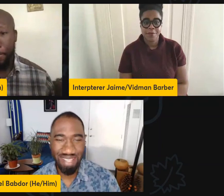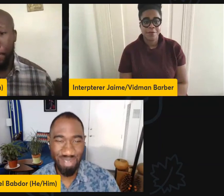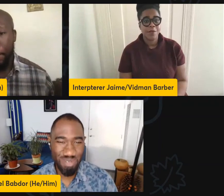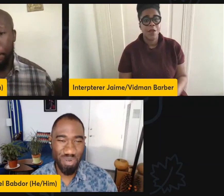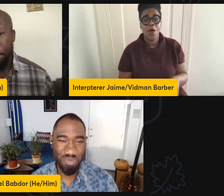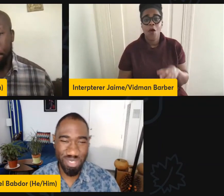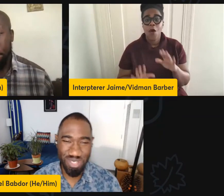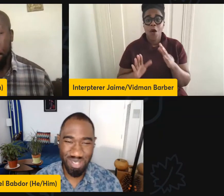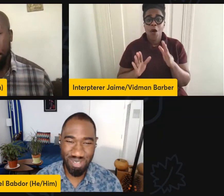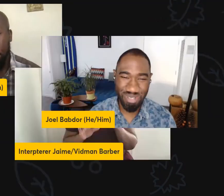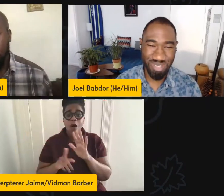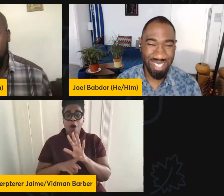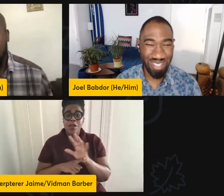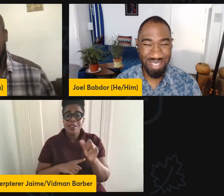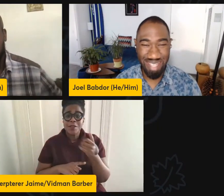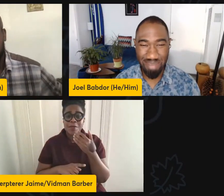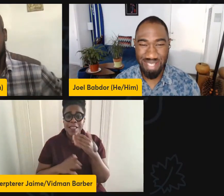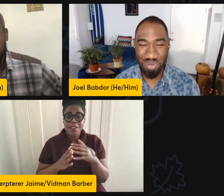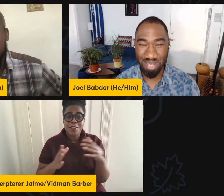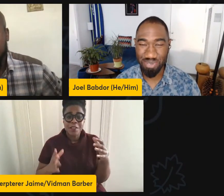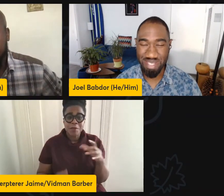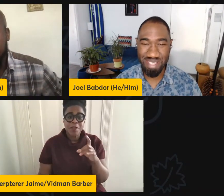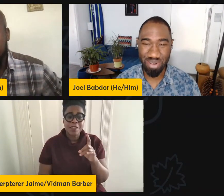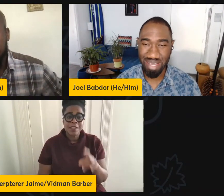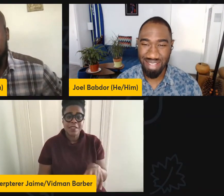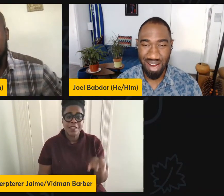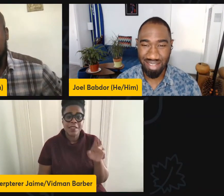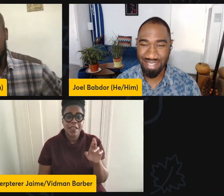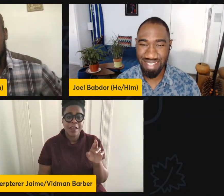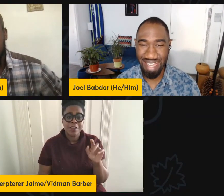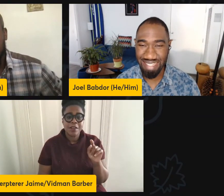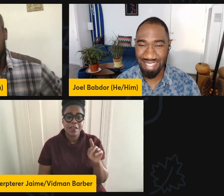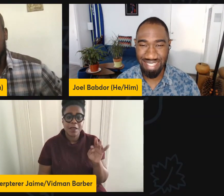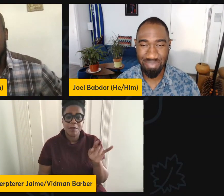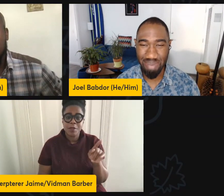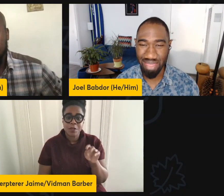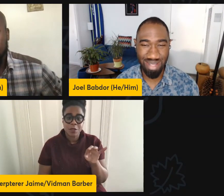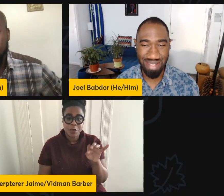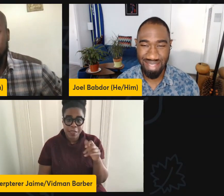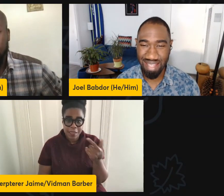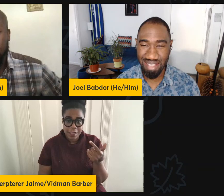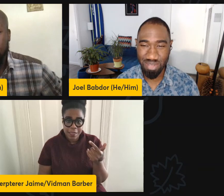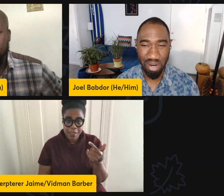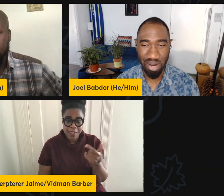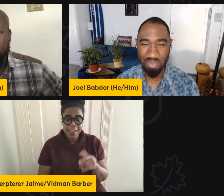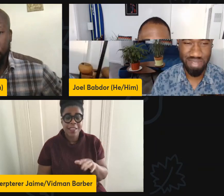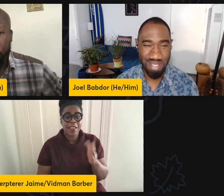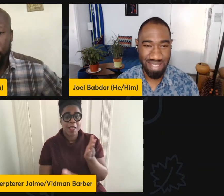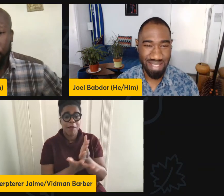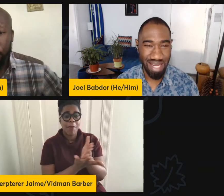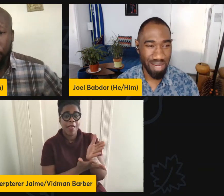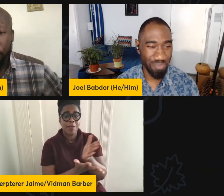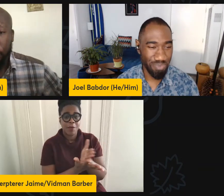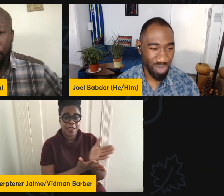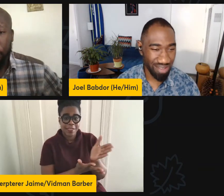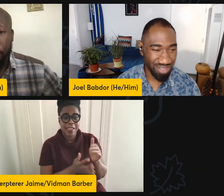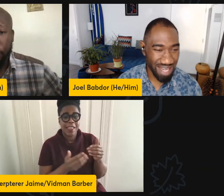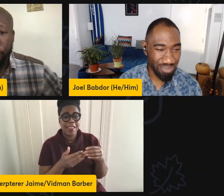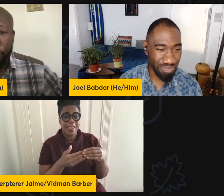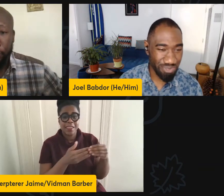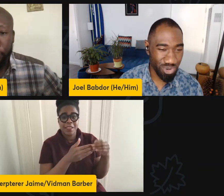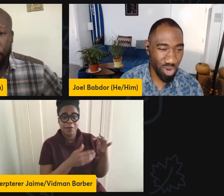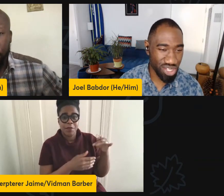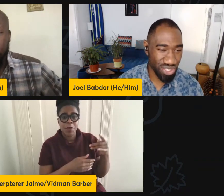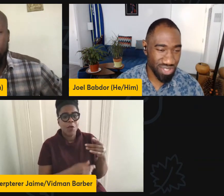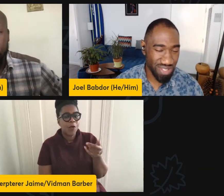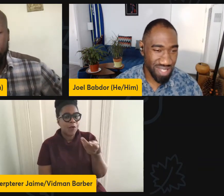Awesome. Thank you so much, Dr. Cornelius Taabazuing, for this great talk dissecting the pathways that lead to pyroptosis. We have the time